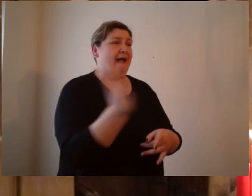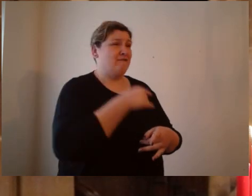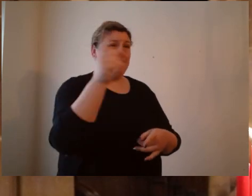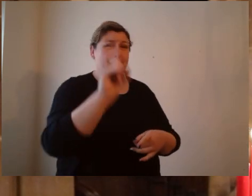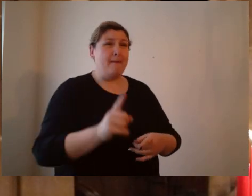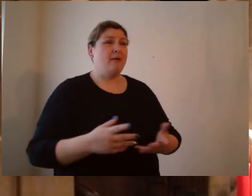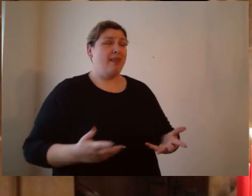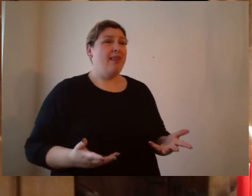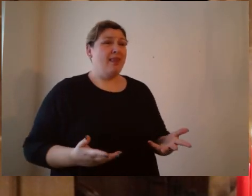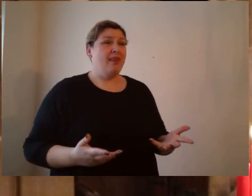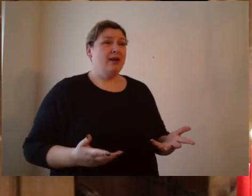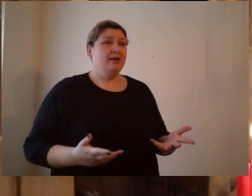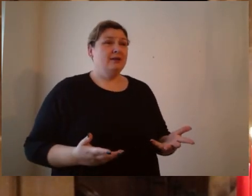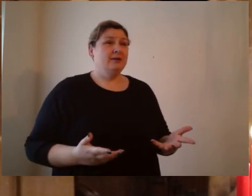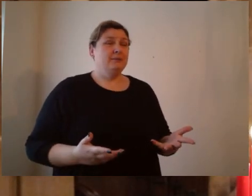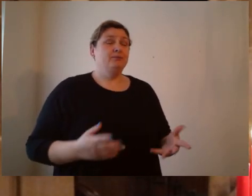the people.